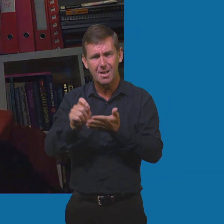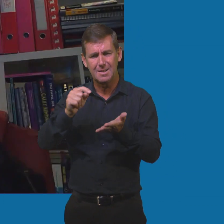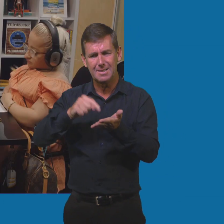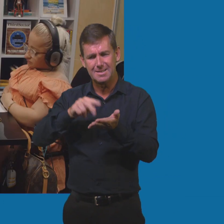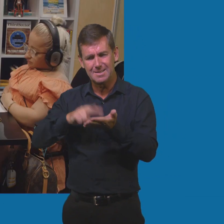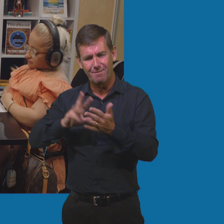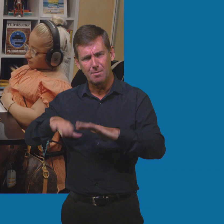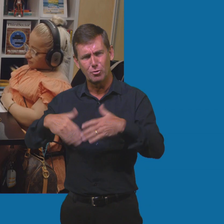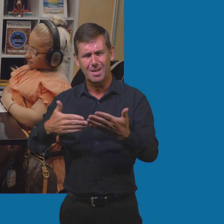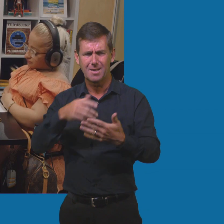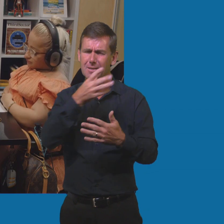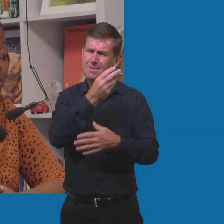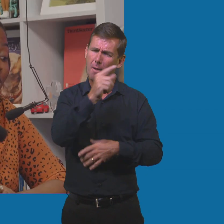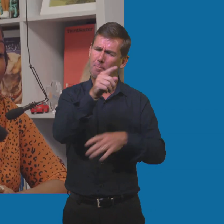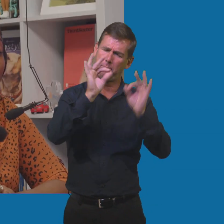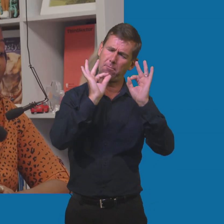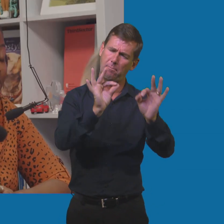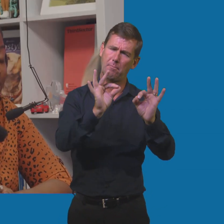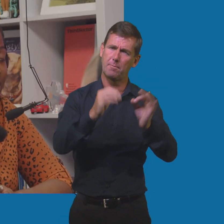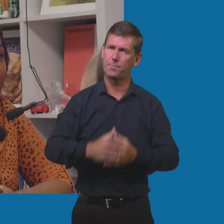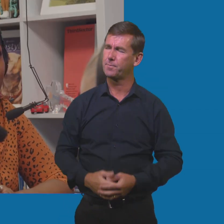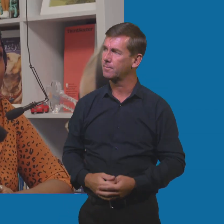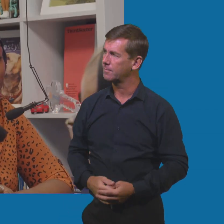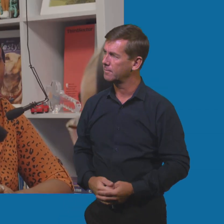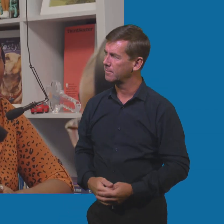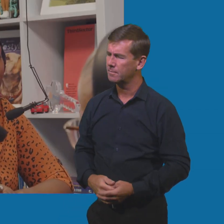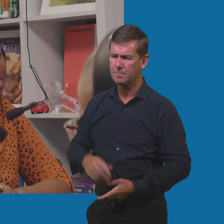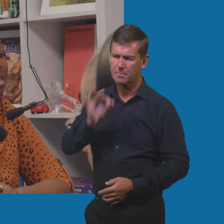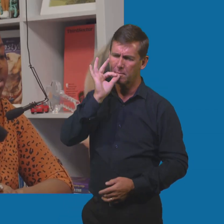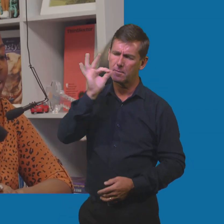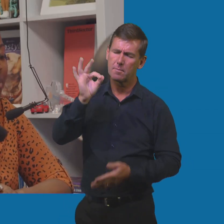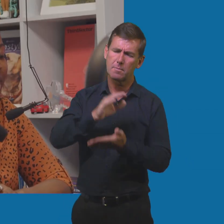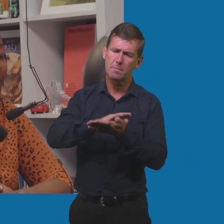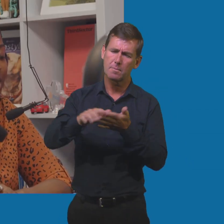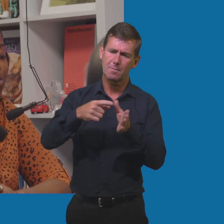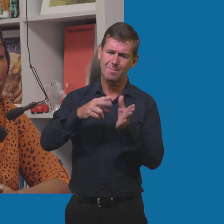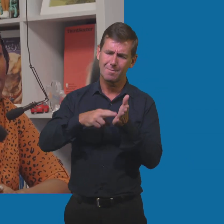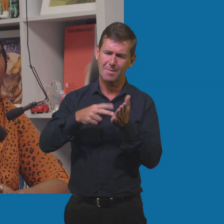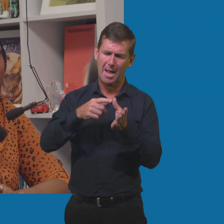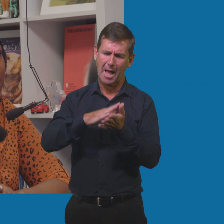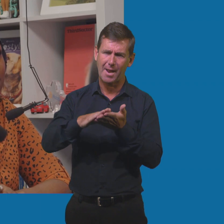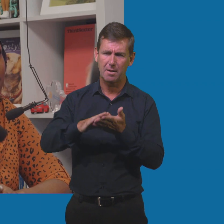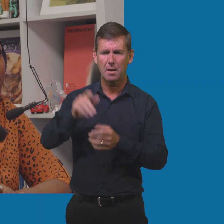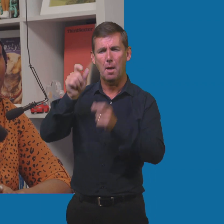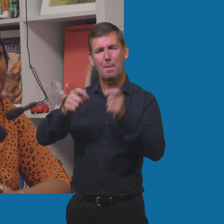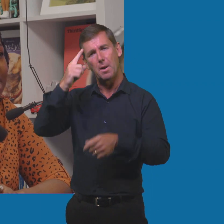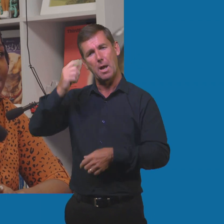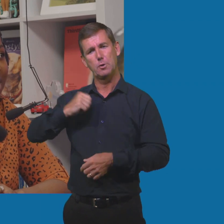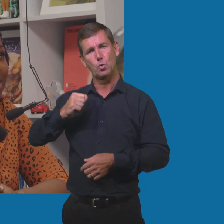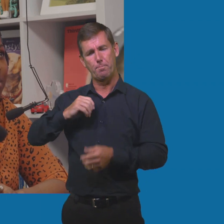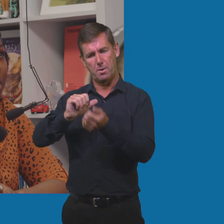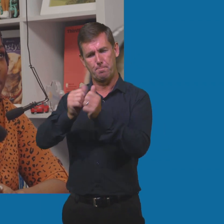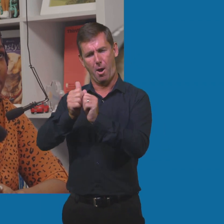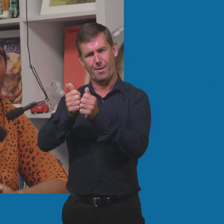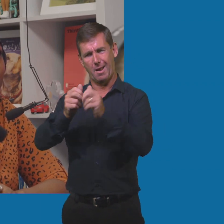Sam's CV. And Hannah, when people assume that your partner is your carer, because this is something you've spoken about on Instagram, how do you tackle this? And for listeners